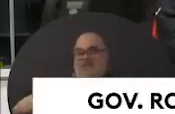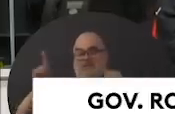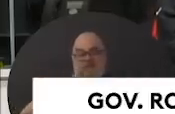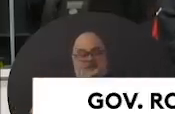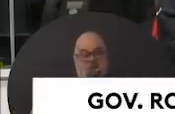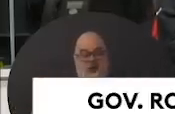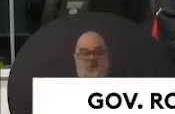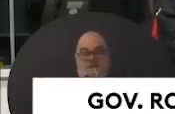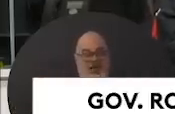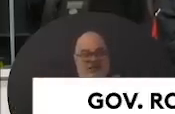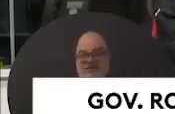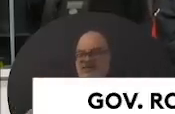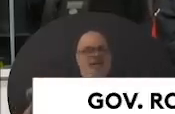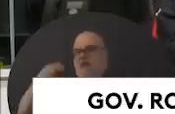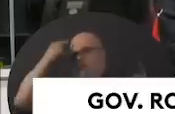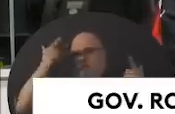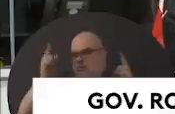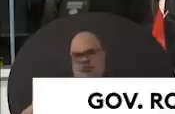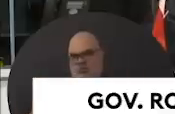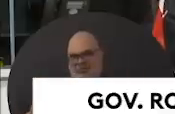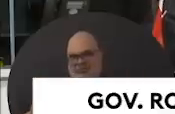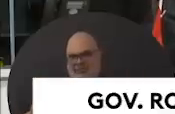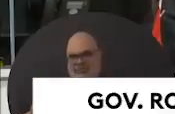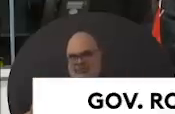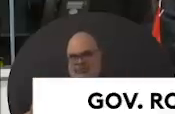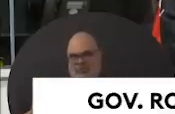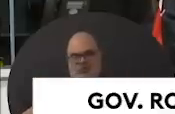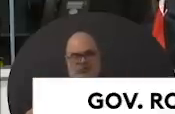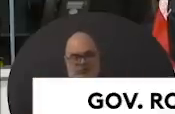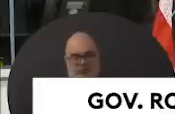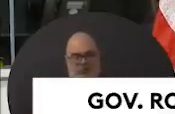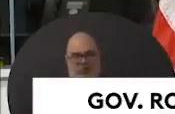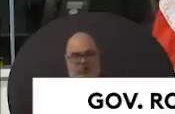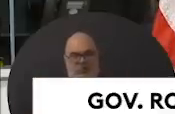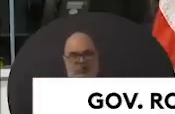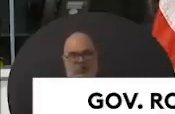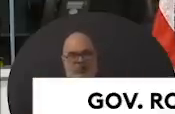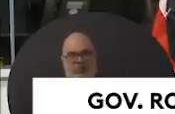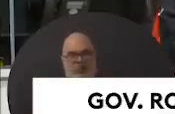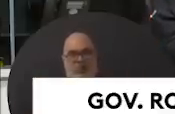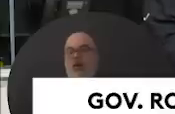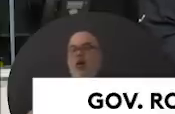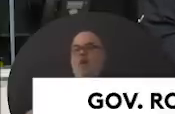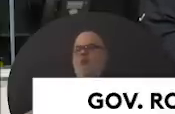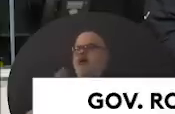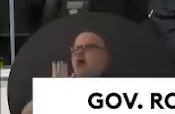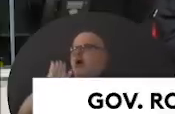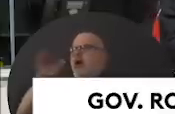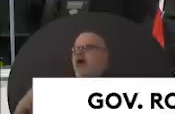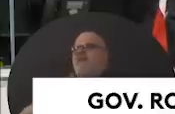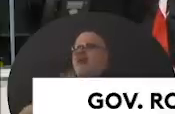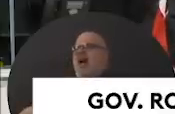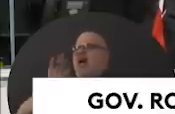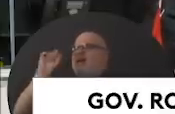it west, I think, over the past 2 days, and so maybe that'll continue. But just don't think that if you're not in that eye, that